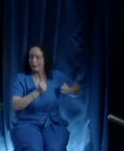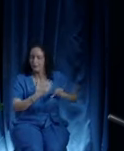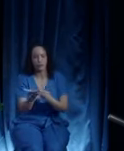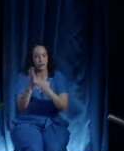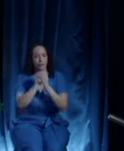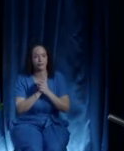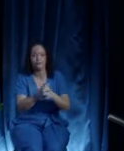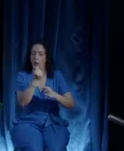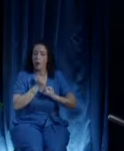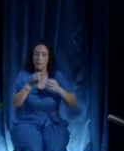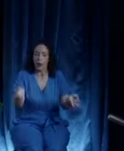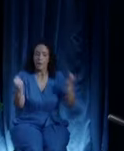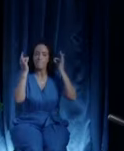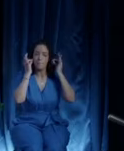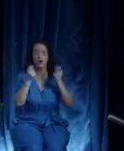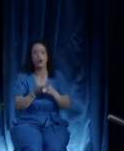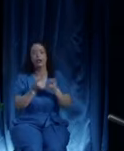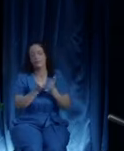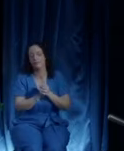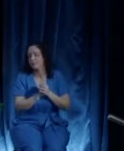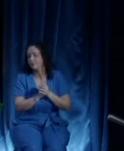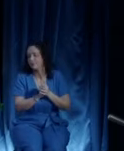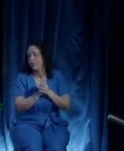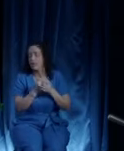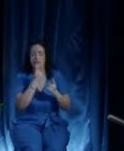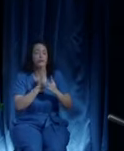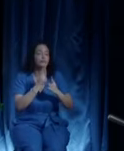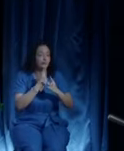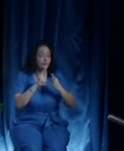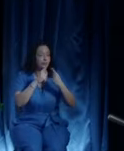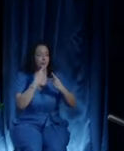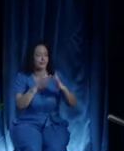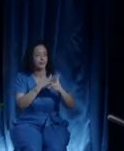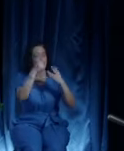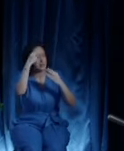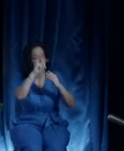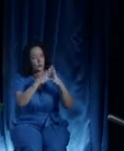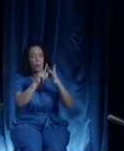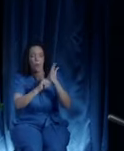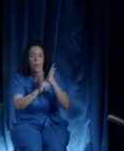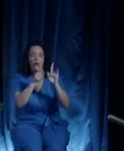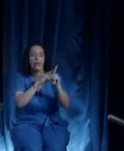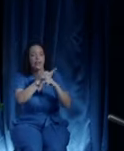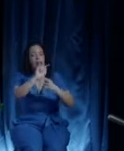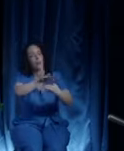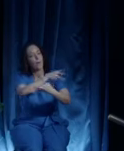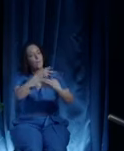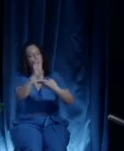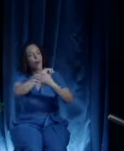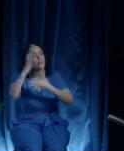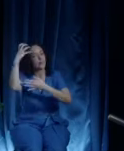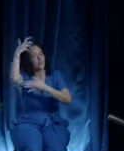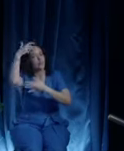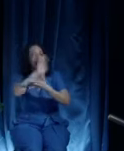Willy Willy Harry Stee, Harry Dick John Harry 3, 1, 2, 3 Neds, Richard 2, Henry's 4, 5, 6, then who? Edward 4, 5,